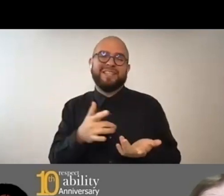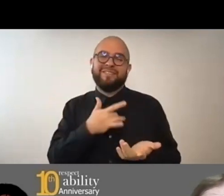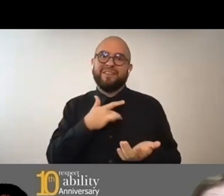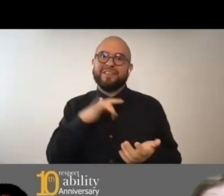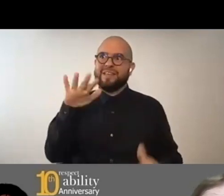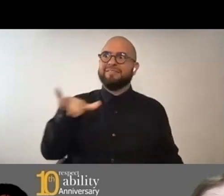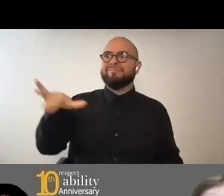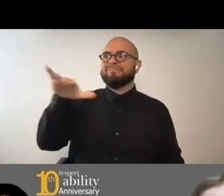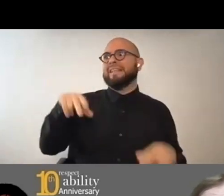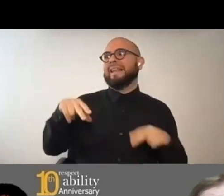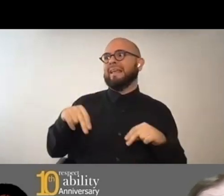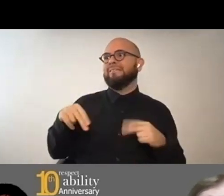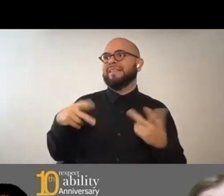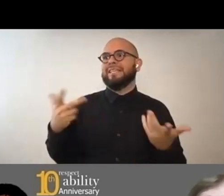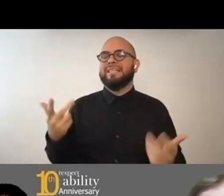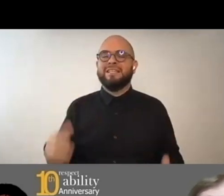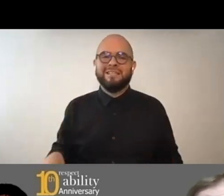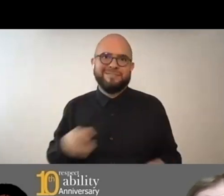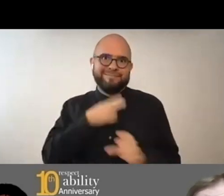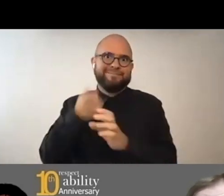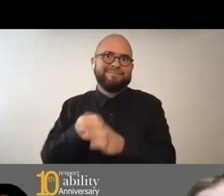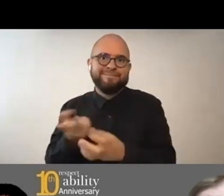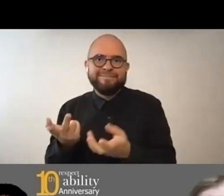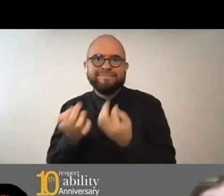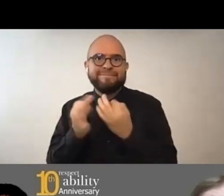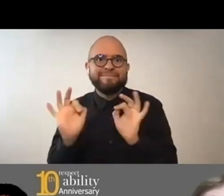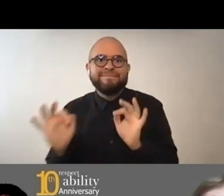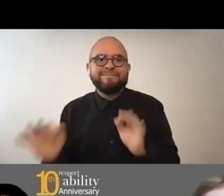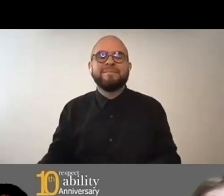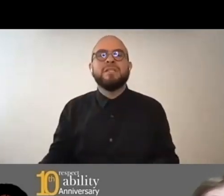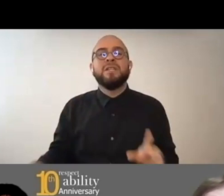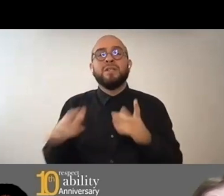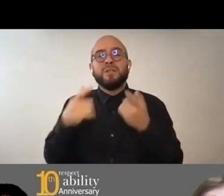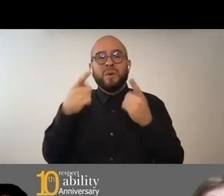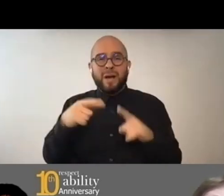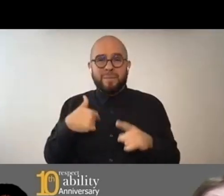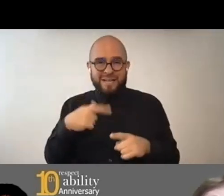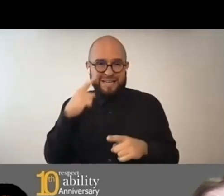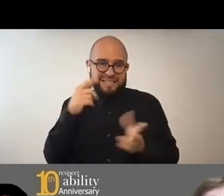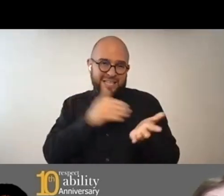So I think that a lot of times it can be